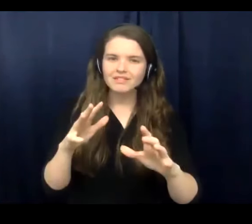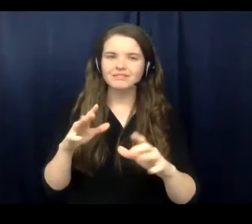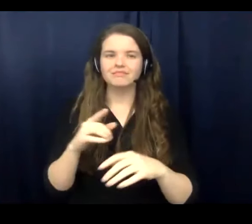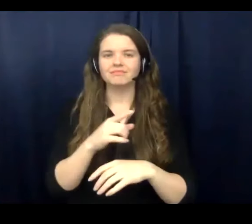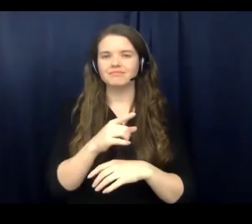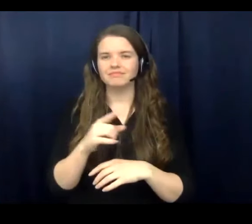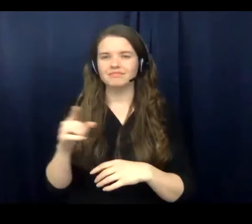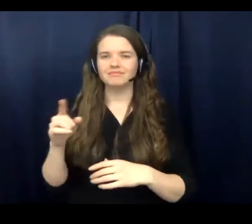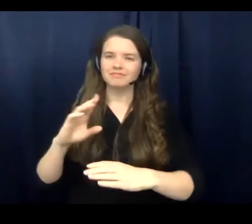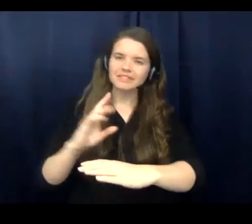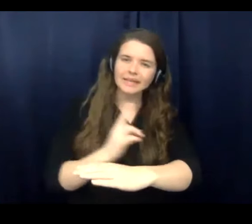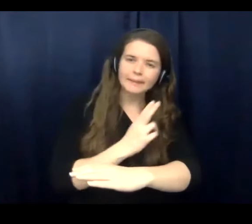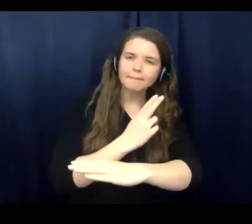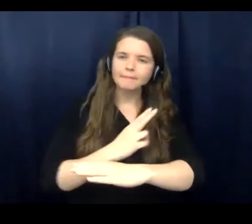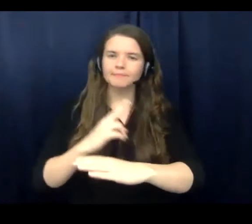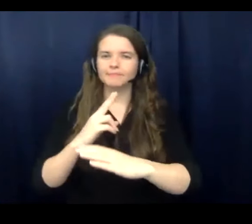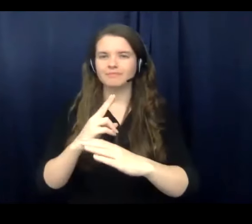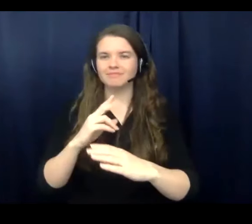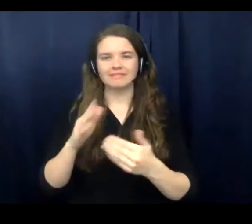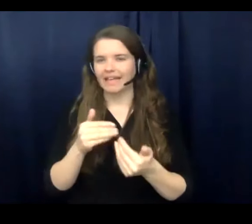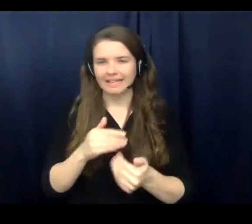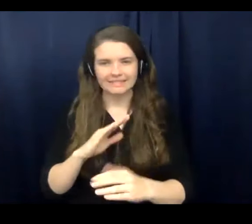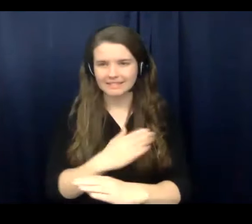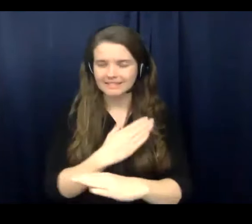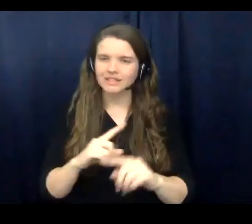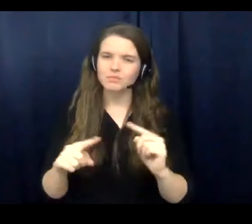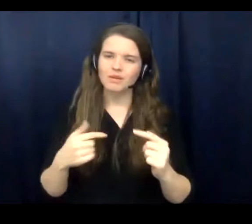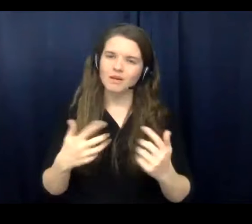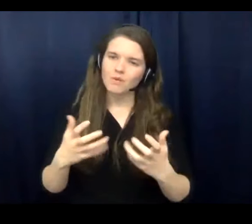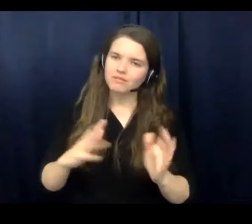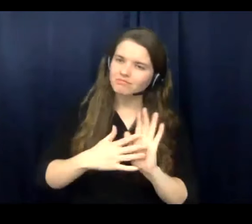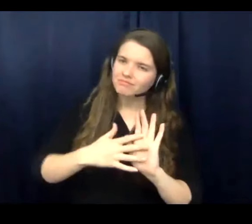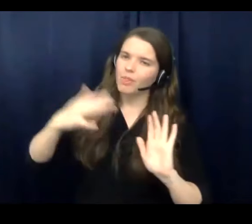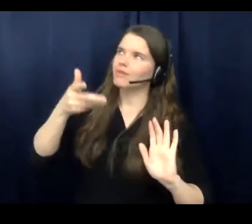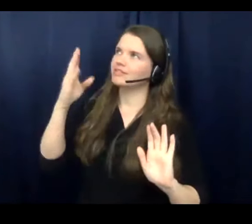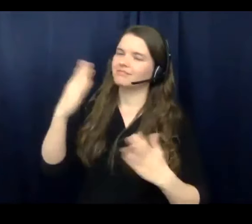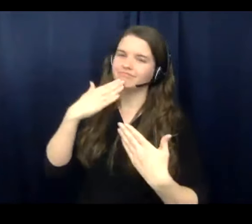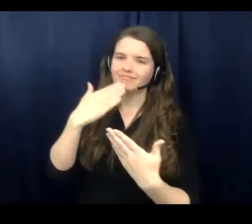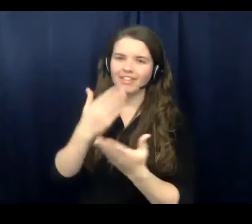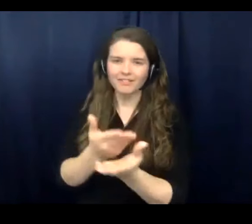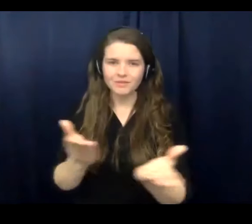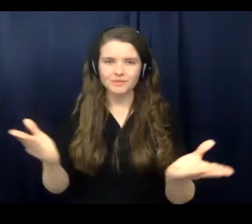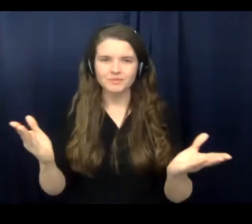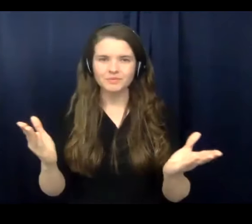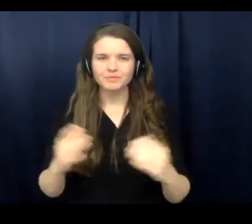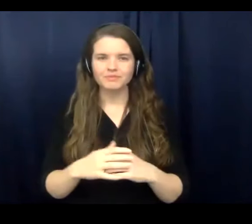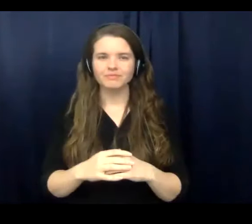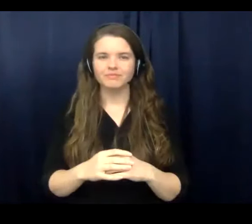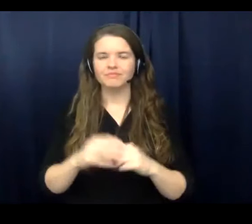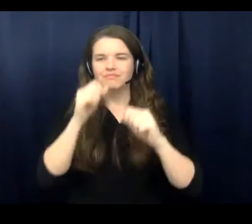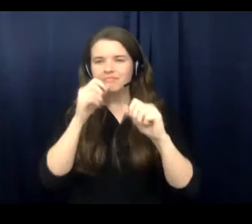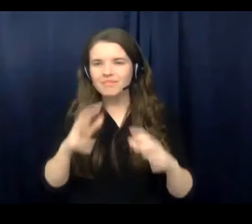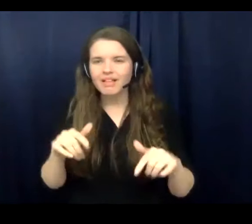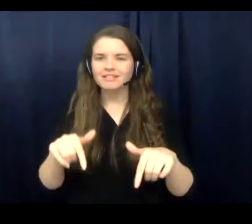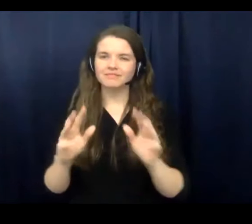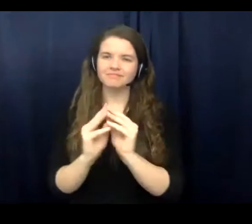do. They're not easy to sing, but we just want to give glory to God this morning. Be thankful for you guys. I pray that you're blessed by the service and all the specials that go on today